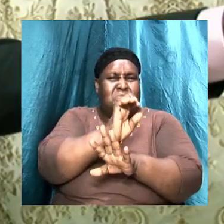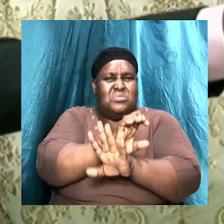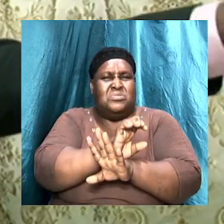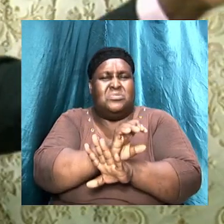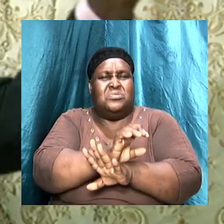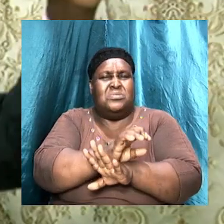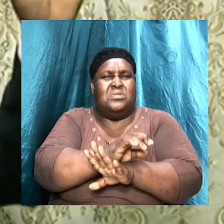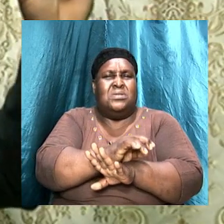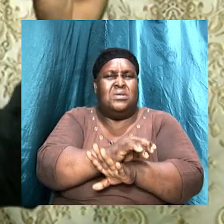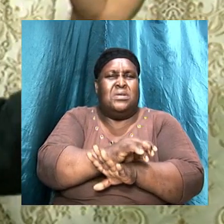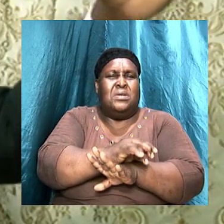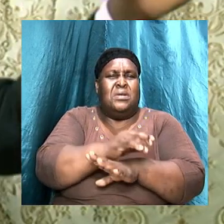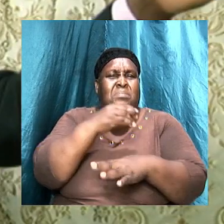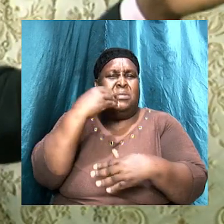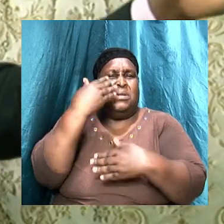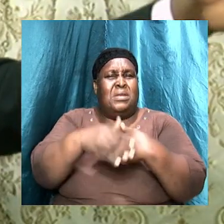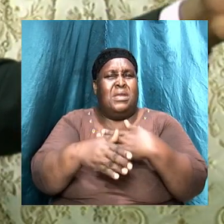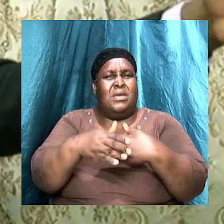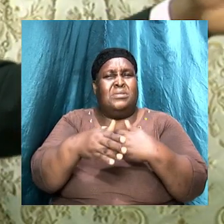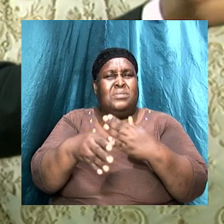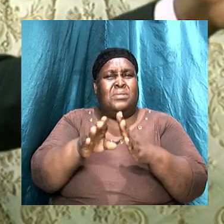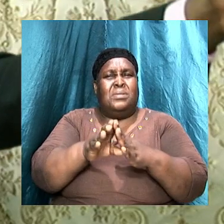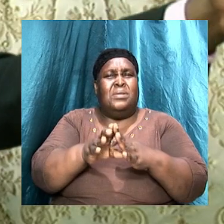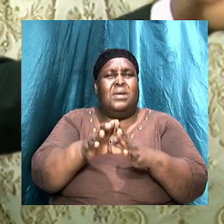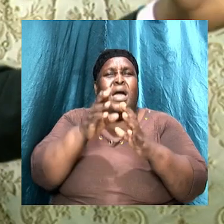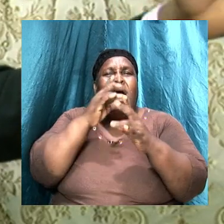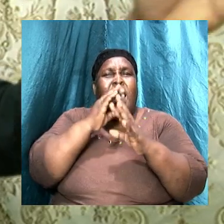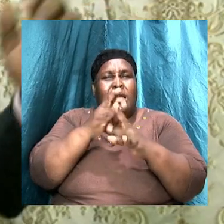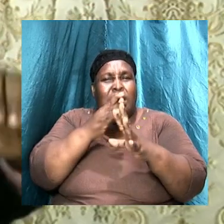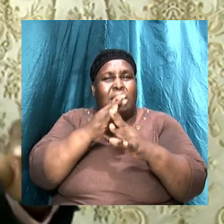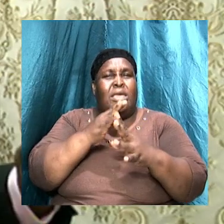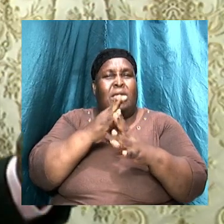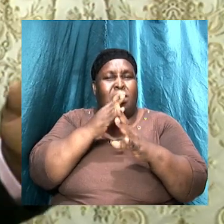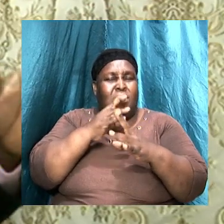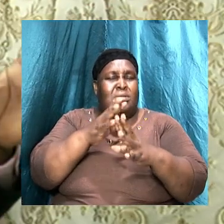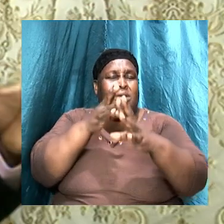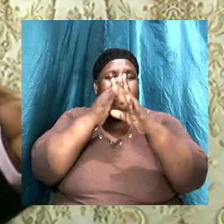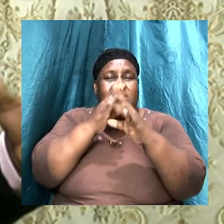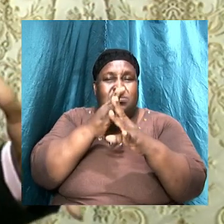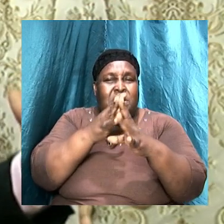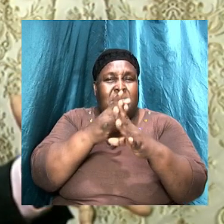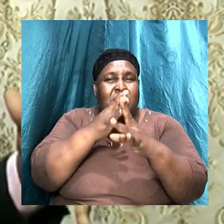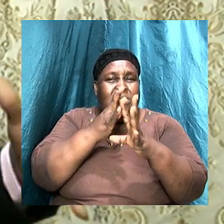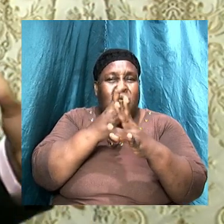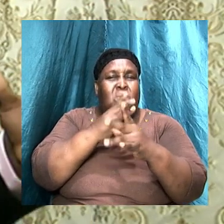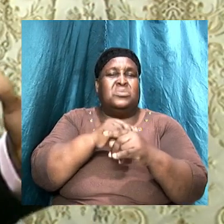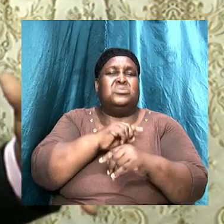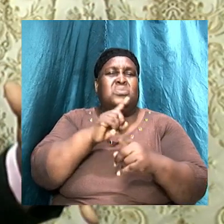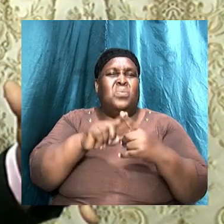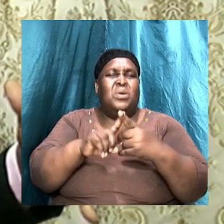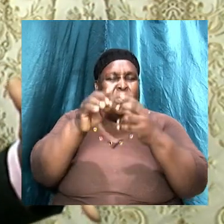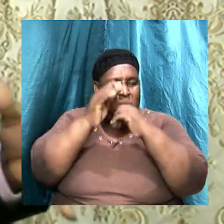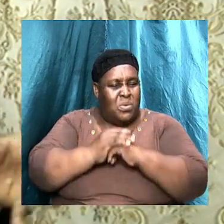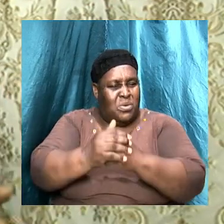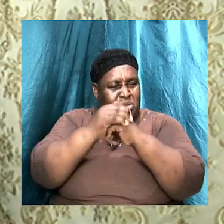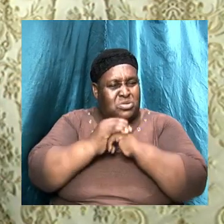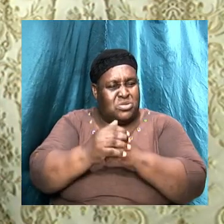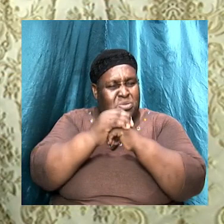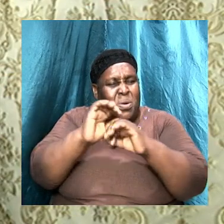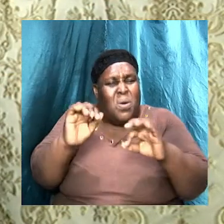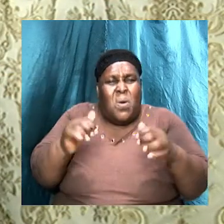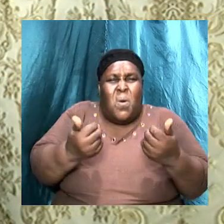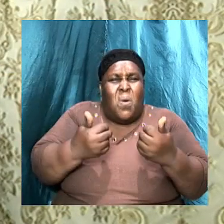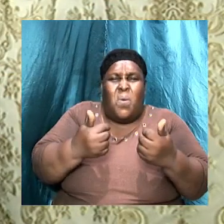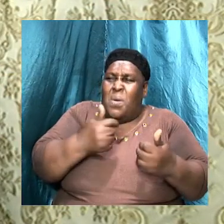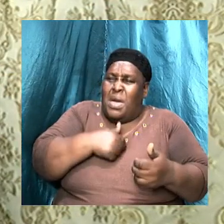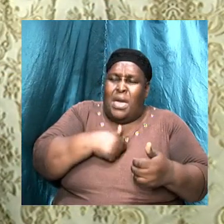my next door neighbors I hear them I hear them speaking in tongues when they're in worship how is it that